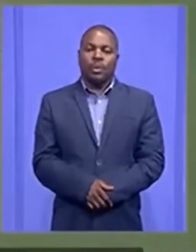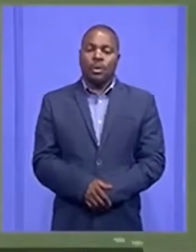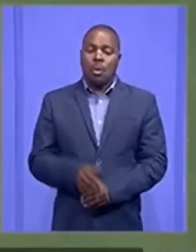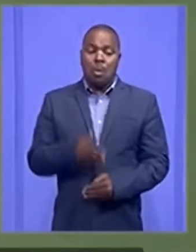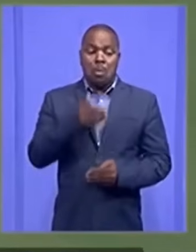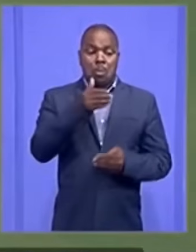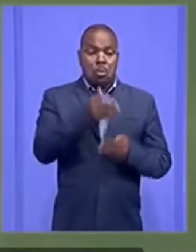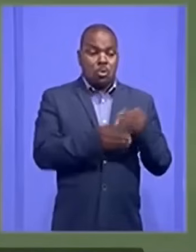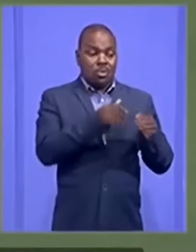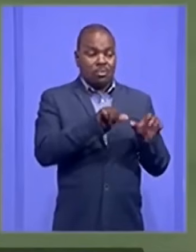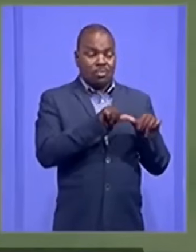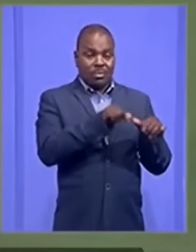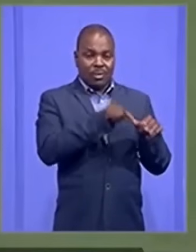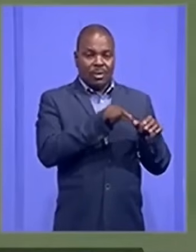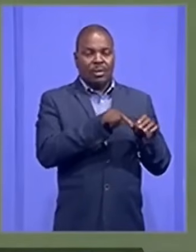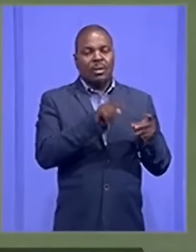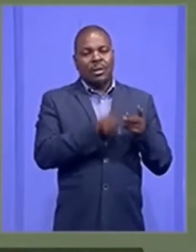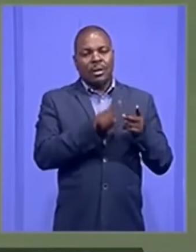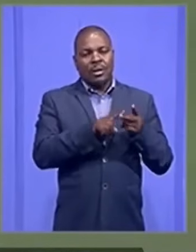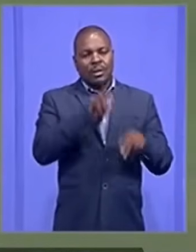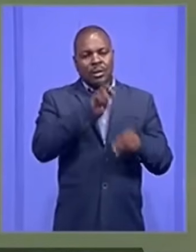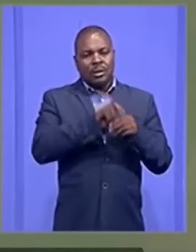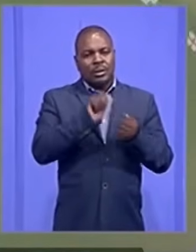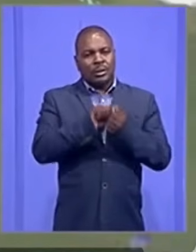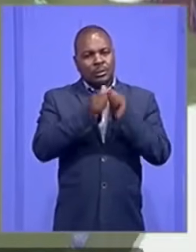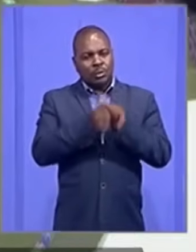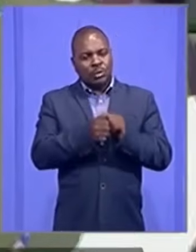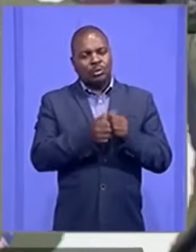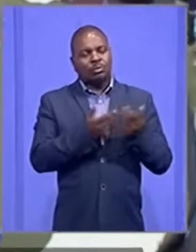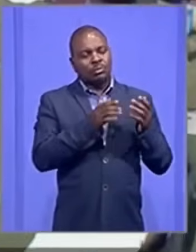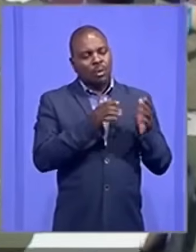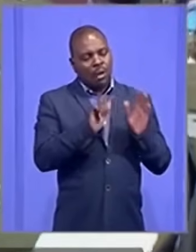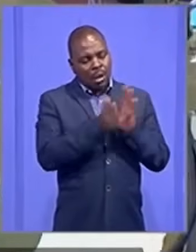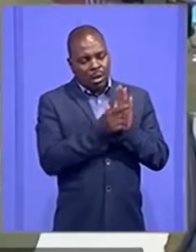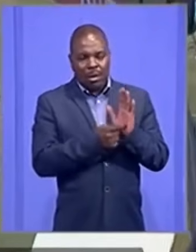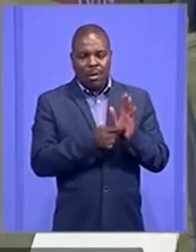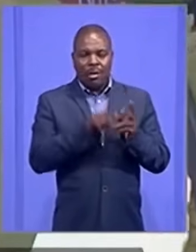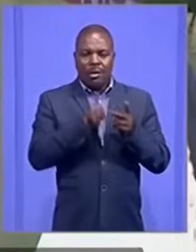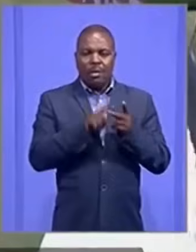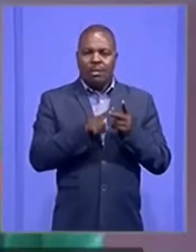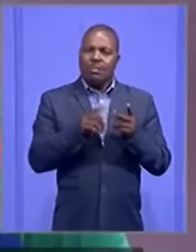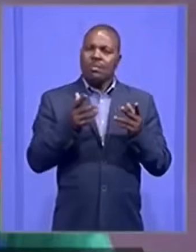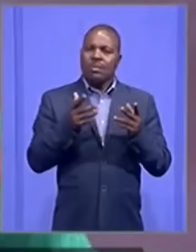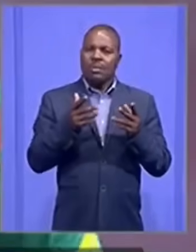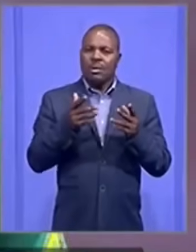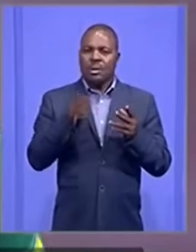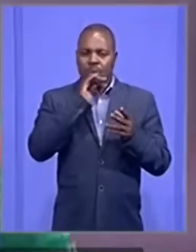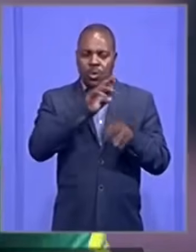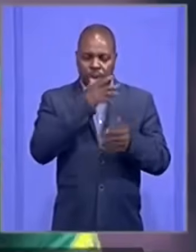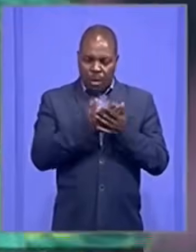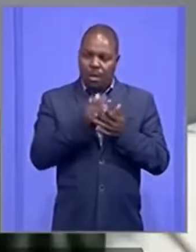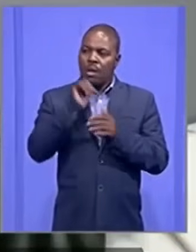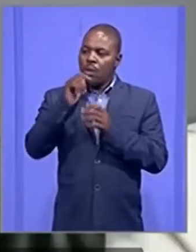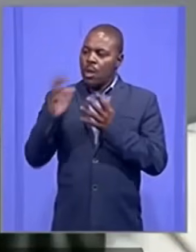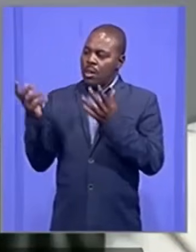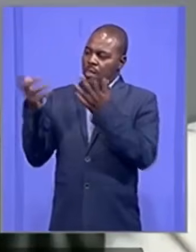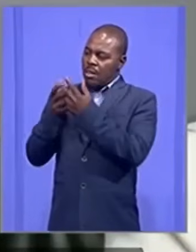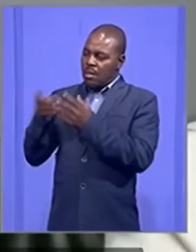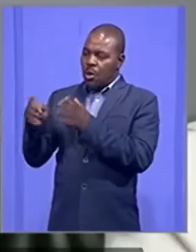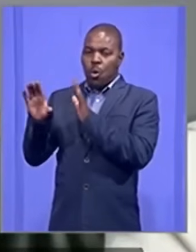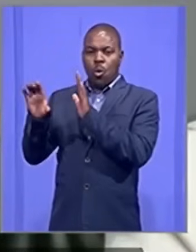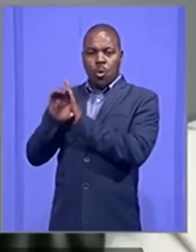process of comprehensive sports integrity legislation that would have brought us then in compliance with the code